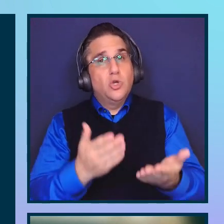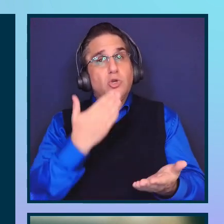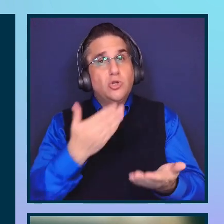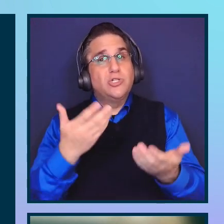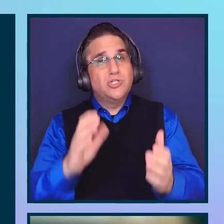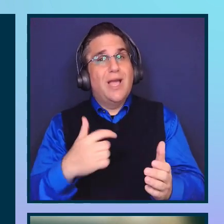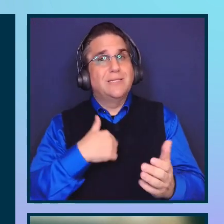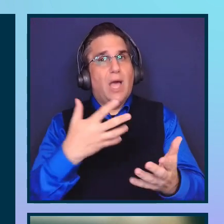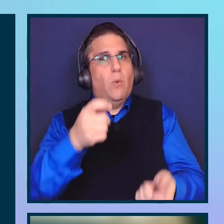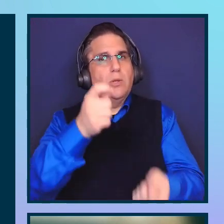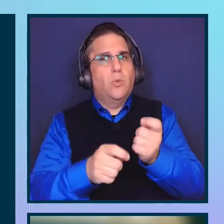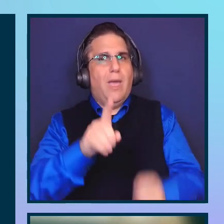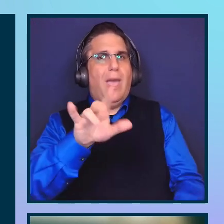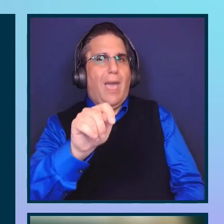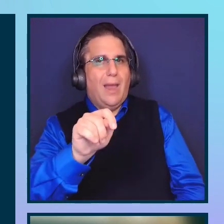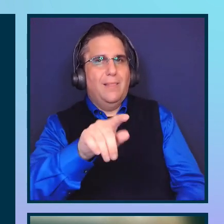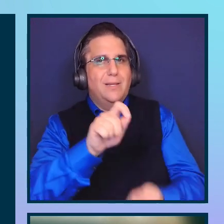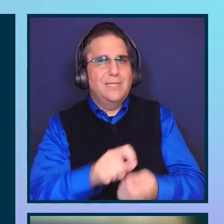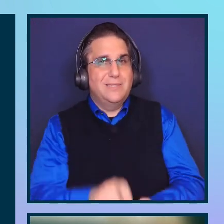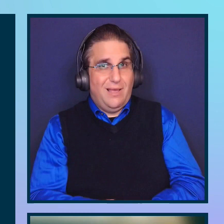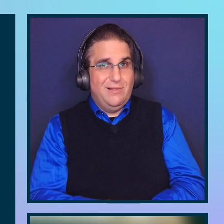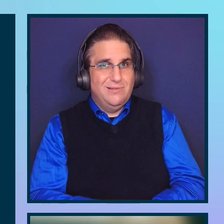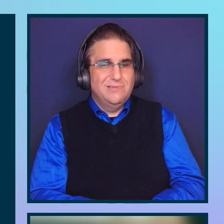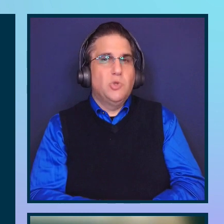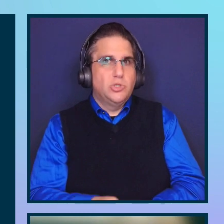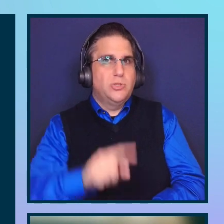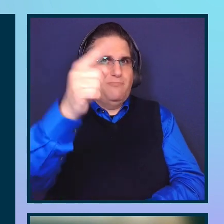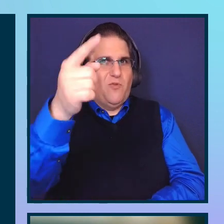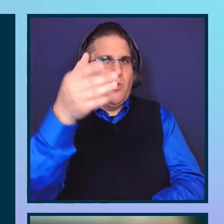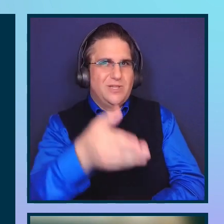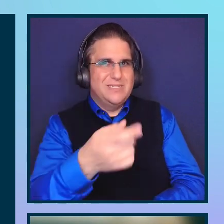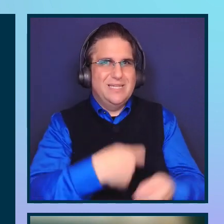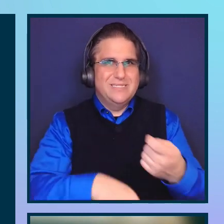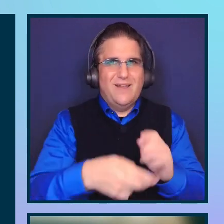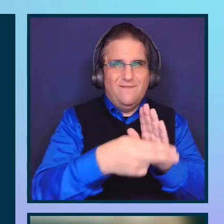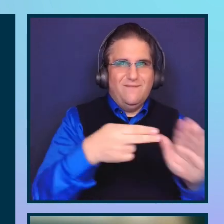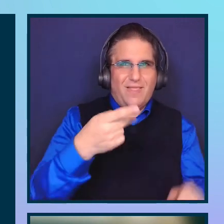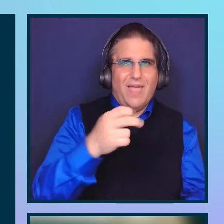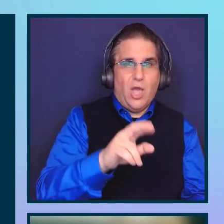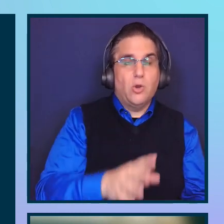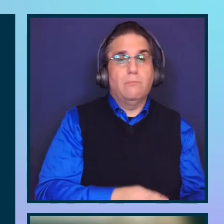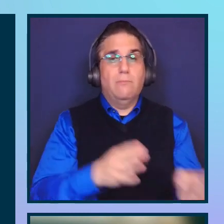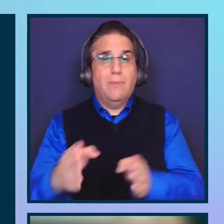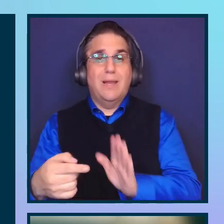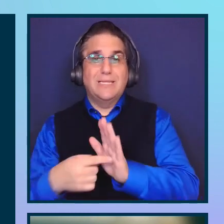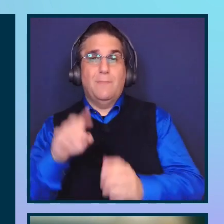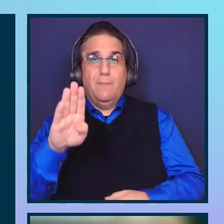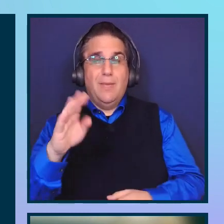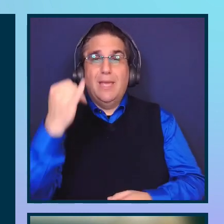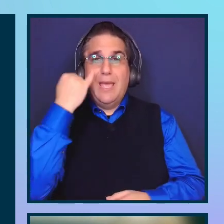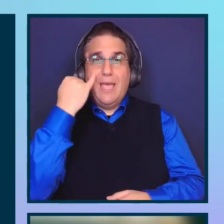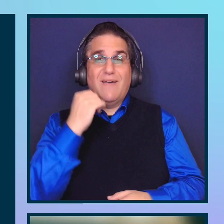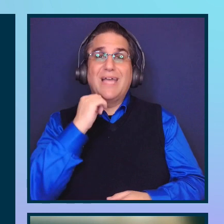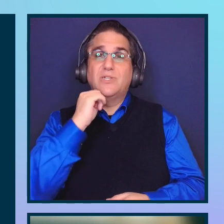good use case for this API. So now we've got our exhibit B of what it's like when you land on the screen